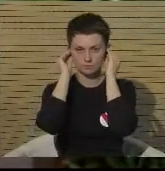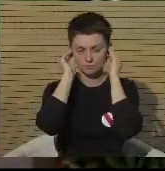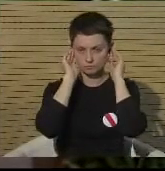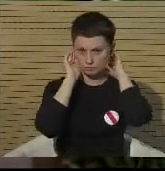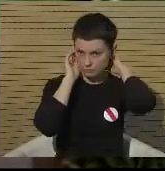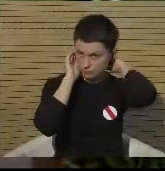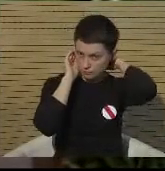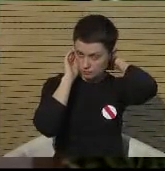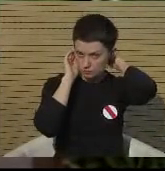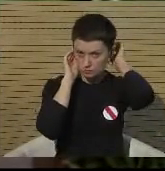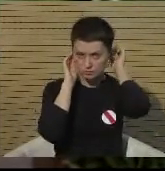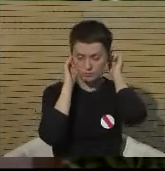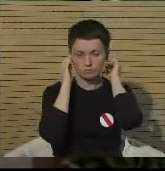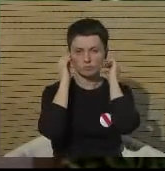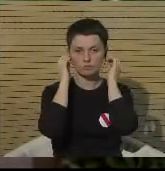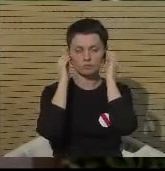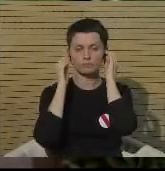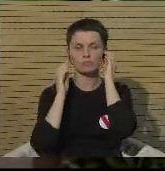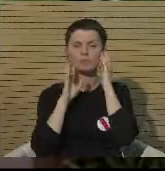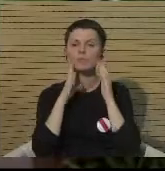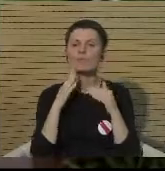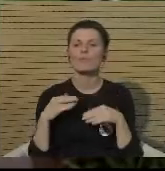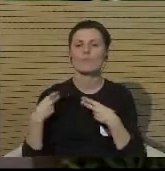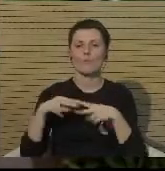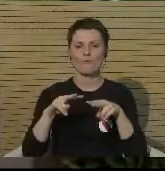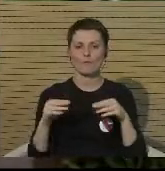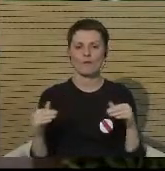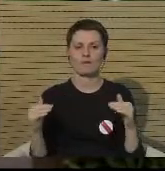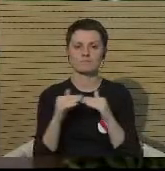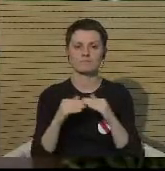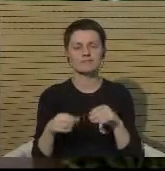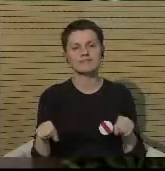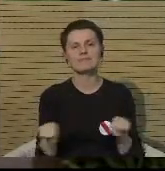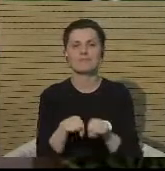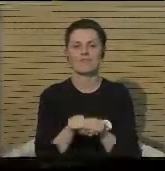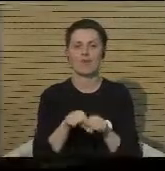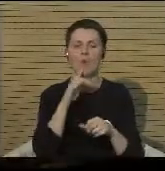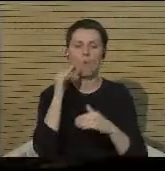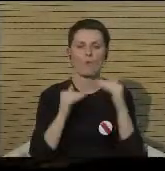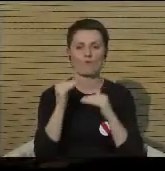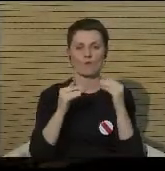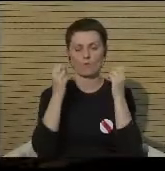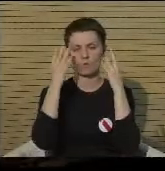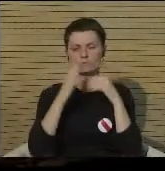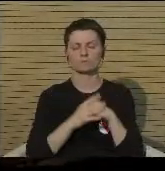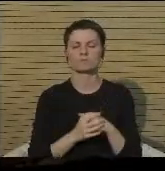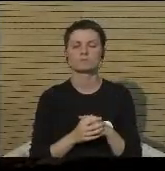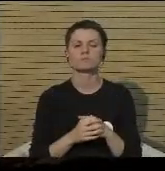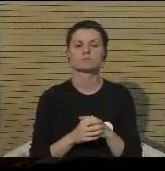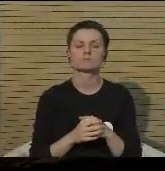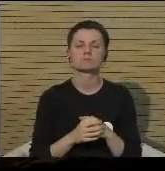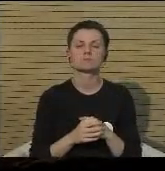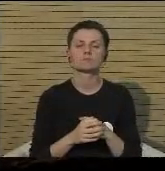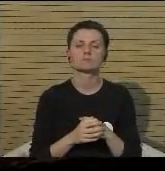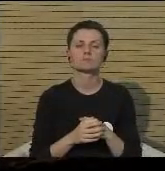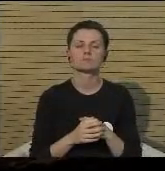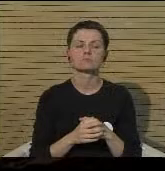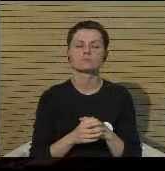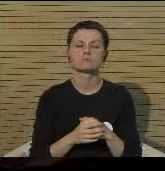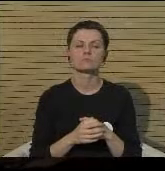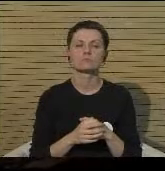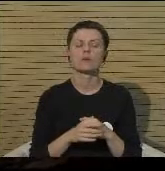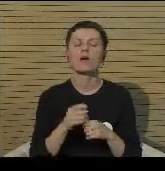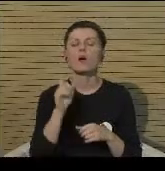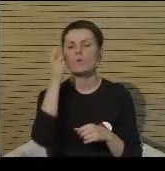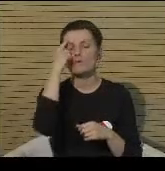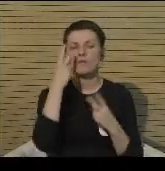paying certain credit or restoring kind of historical historical justice and